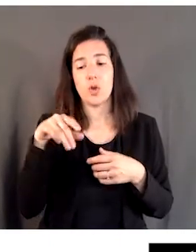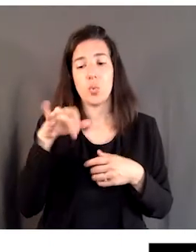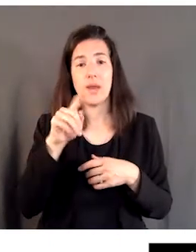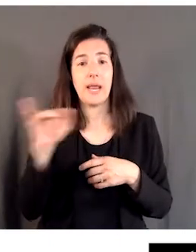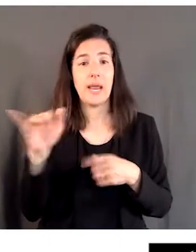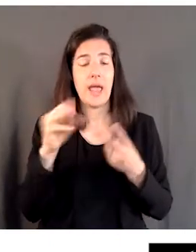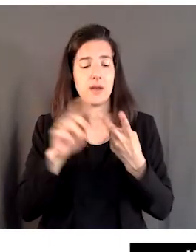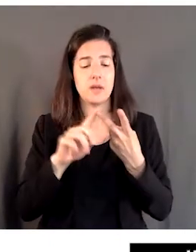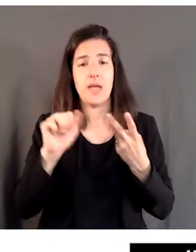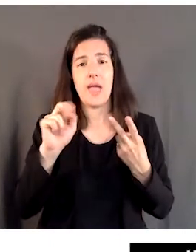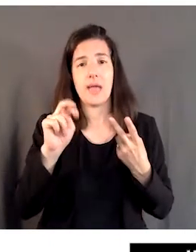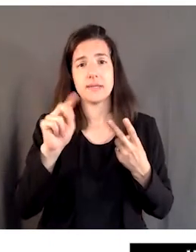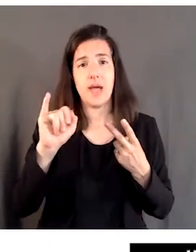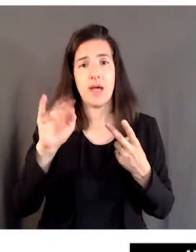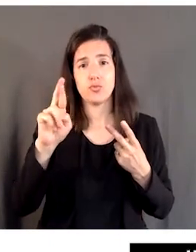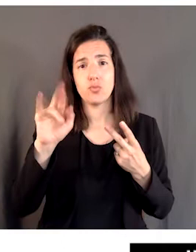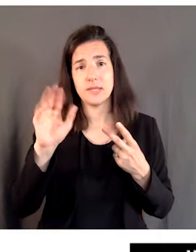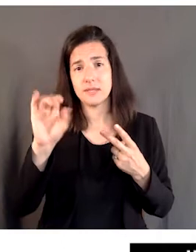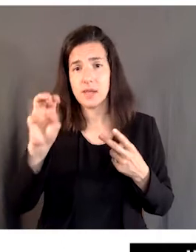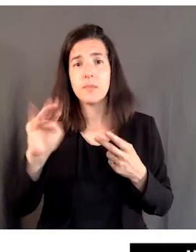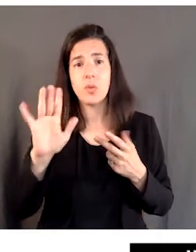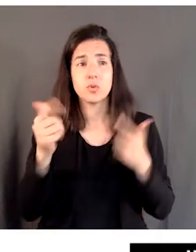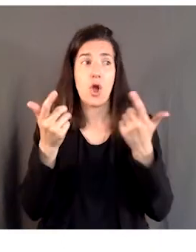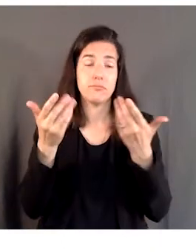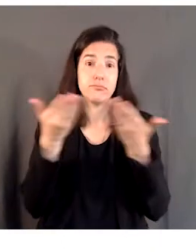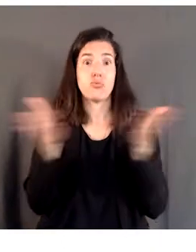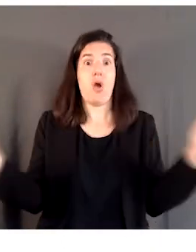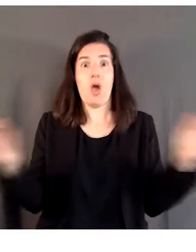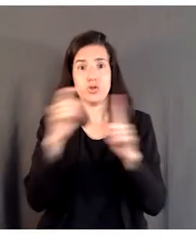and that can be applicable to every other department. And so